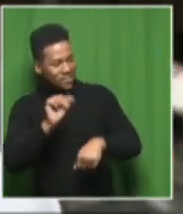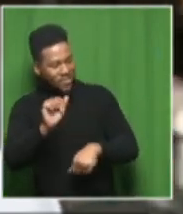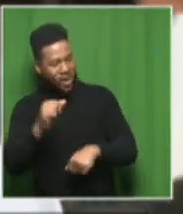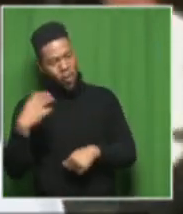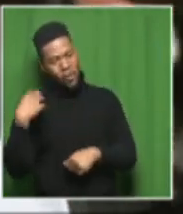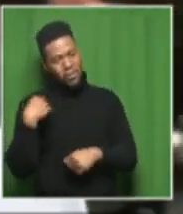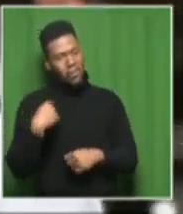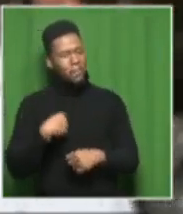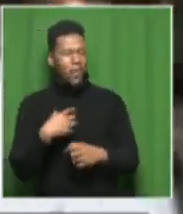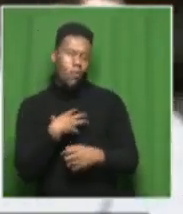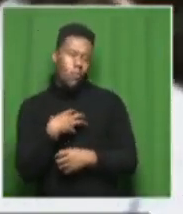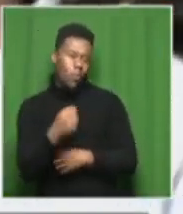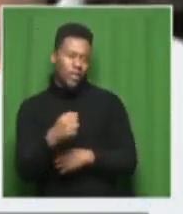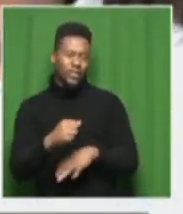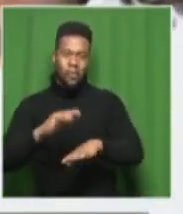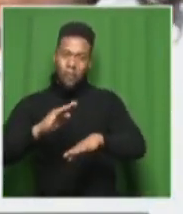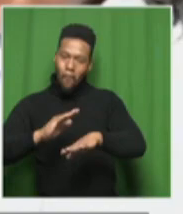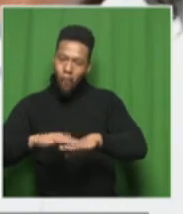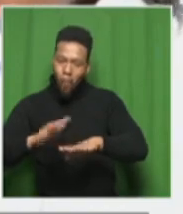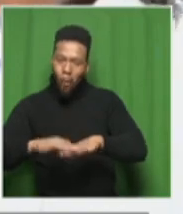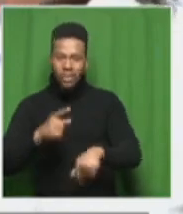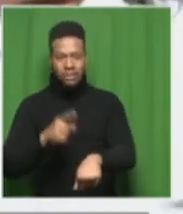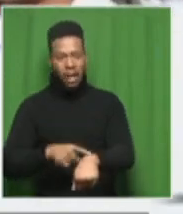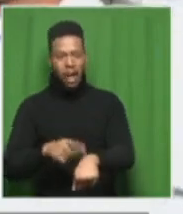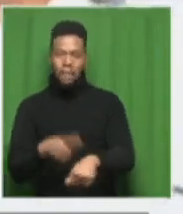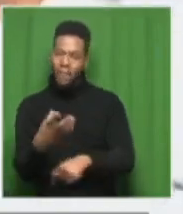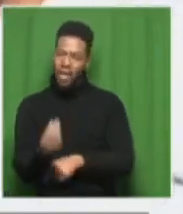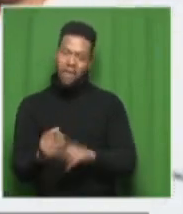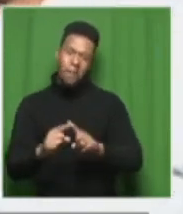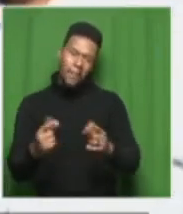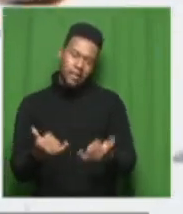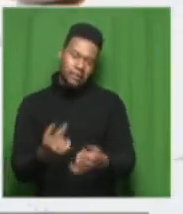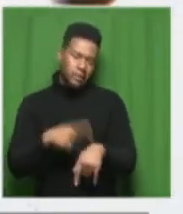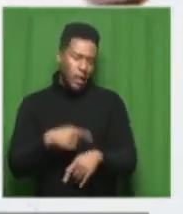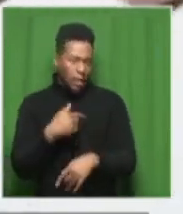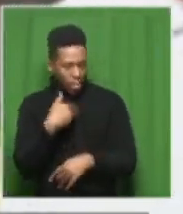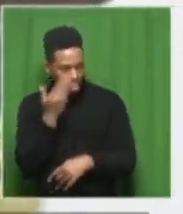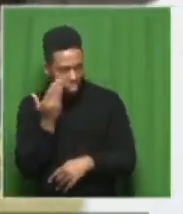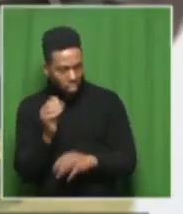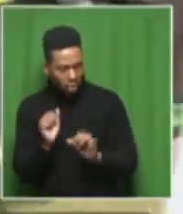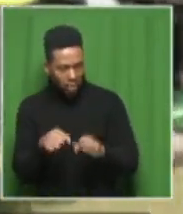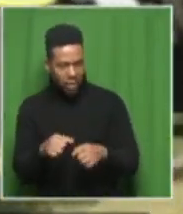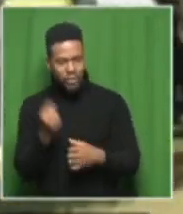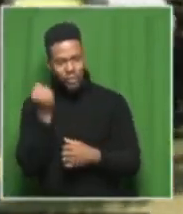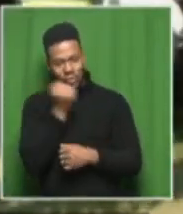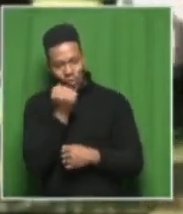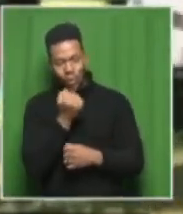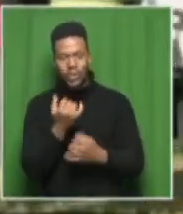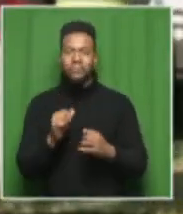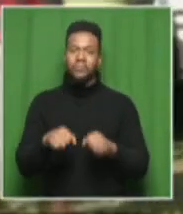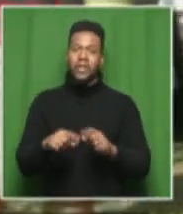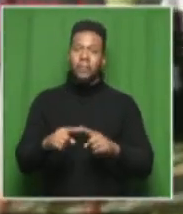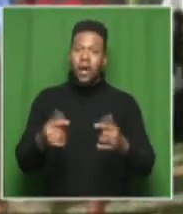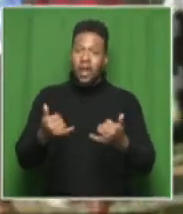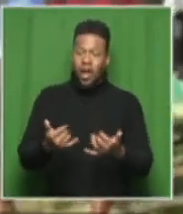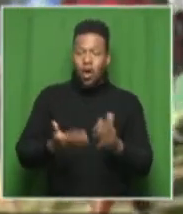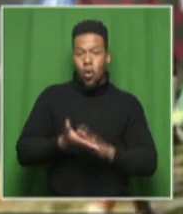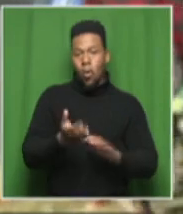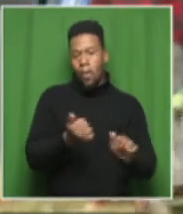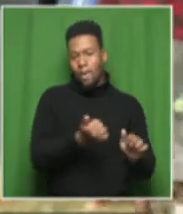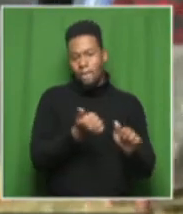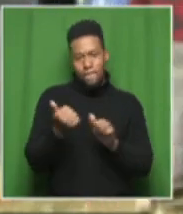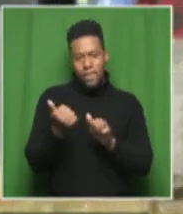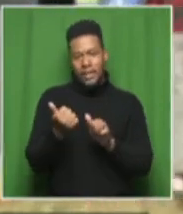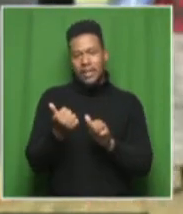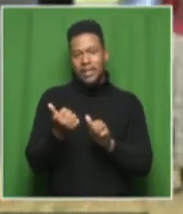we had more time just to speak about this, but we've run out of time. Sorry about that. And right now, let's just move